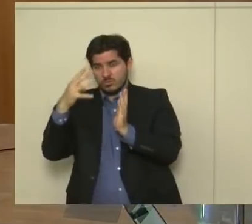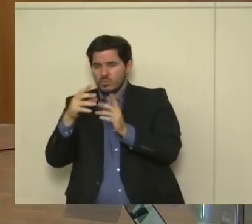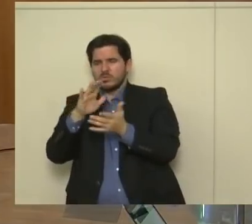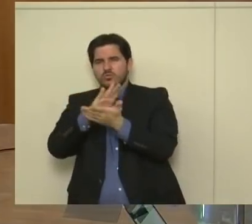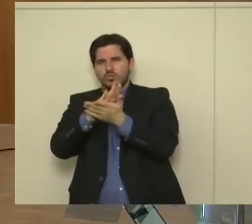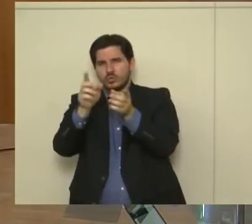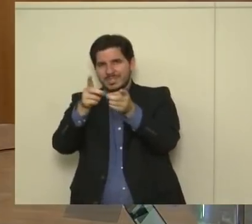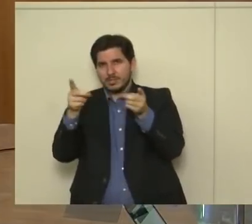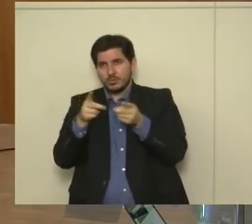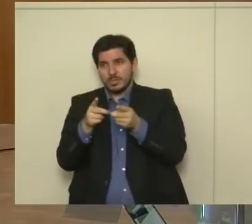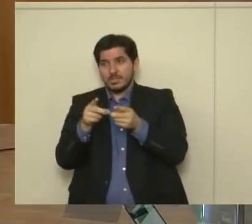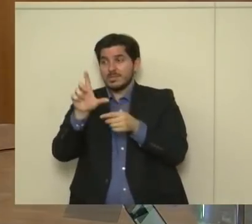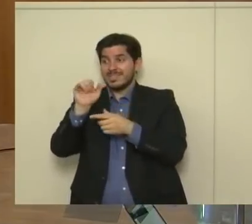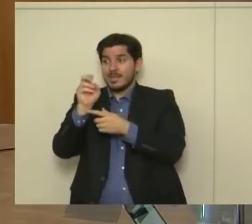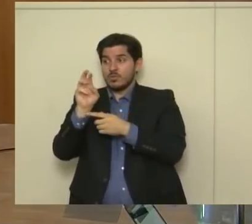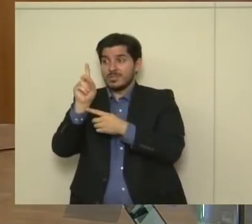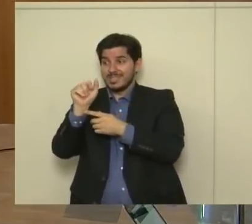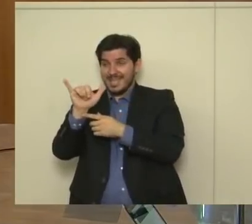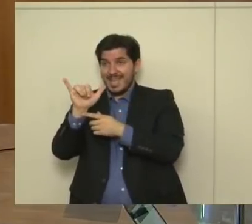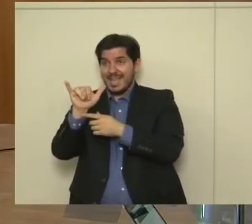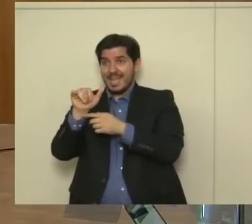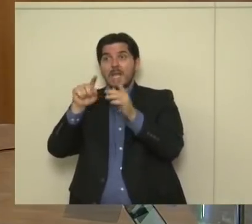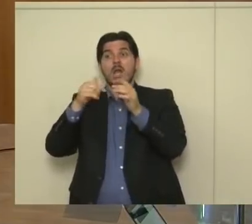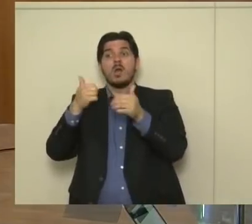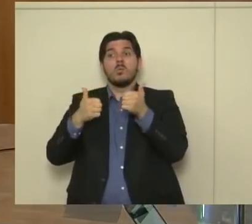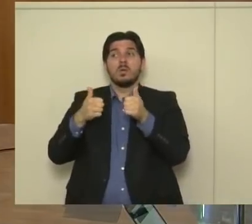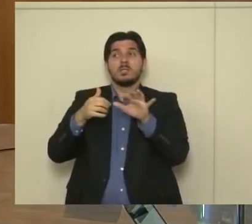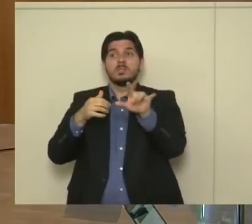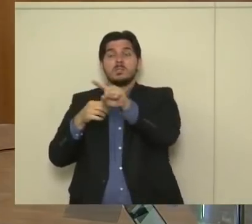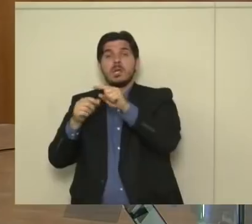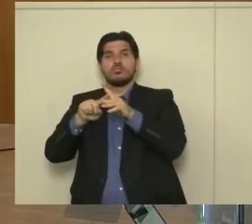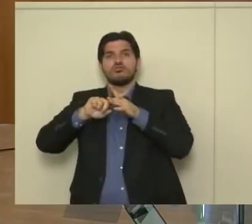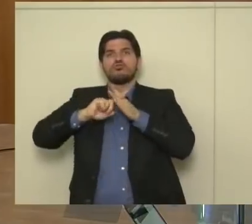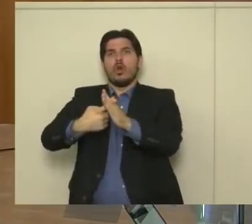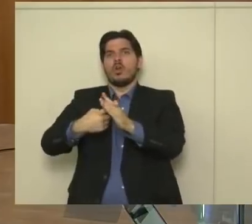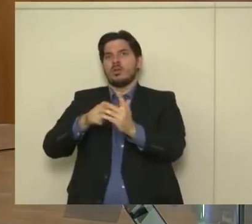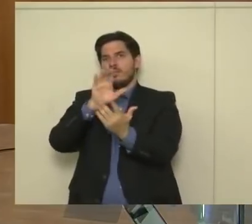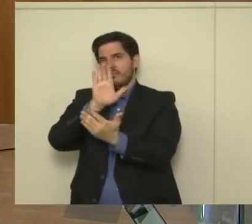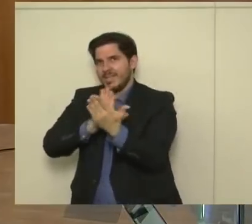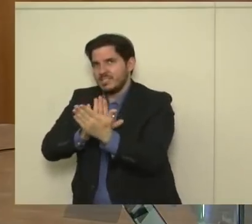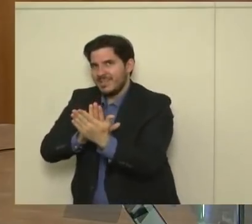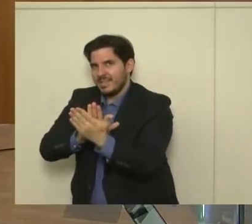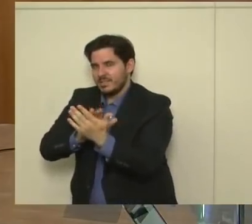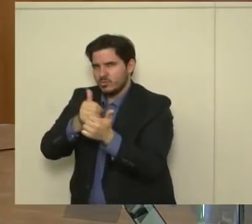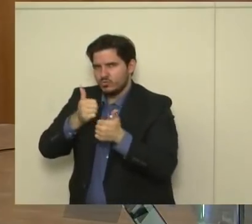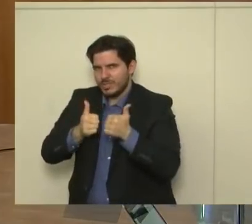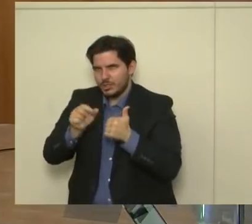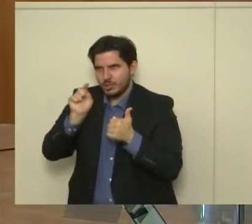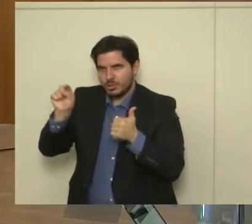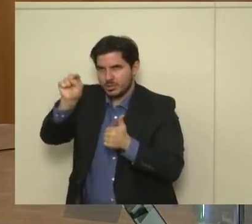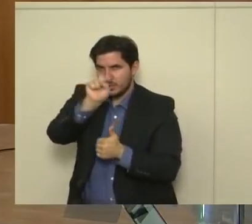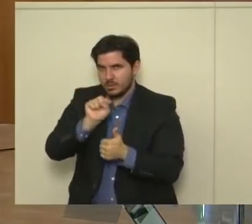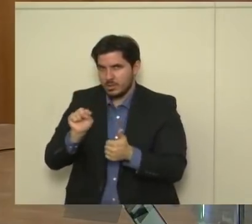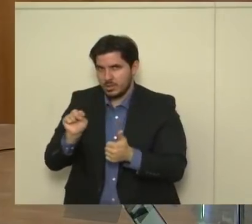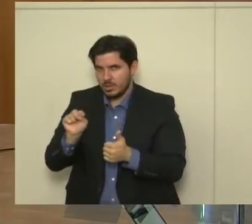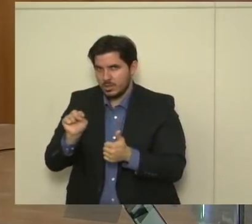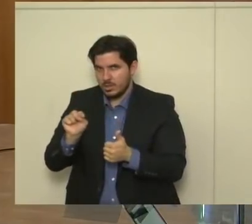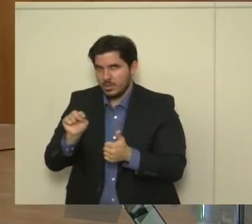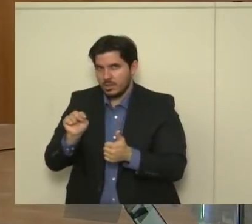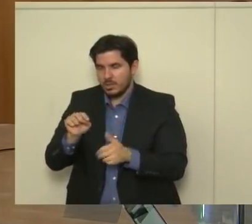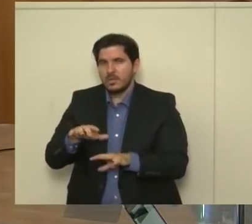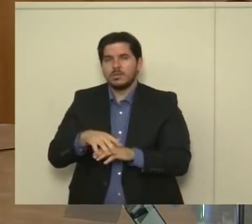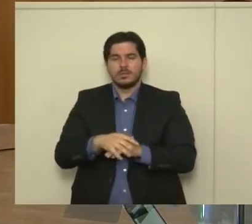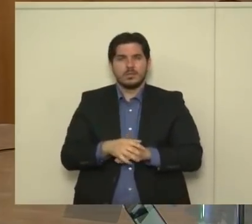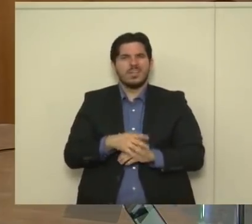Day? And my second question related to the vaccination information Dr. Grace shared. It's